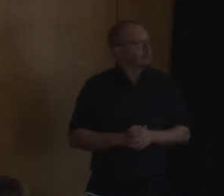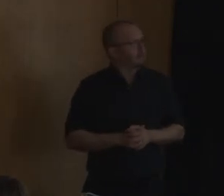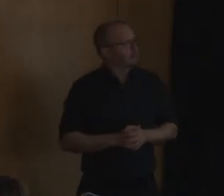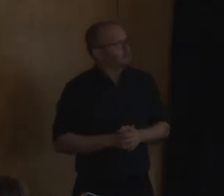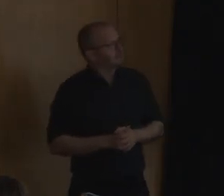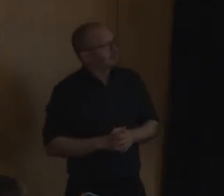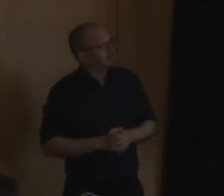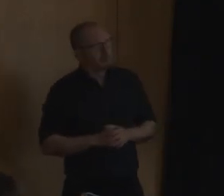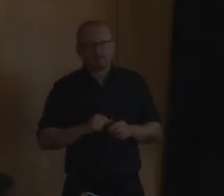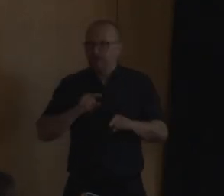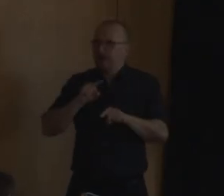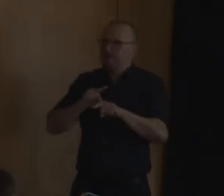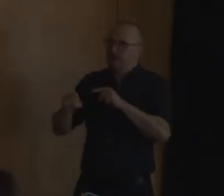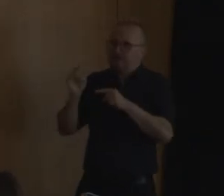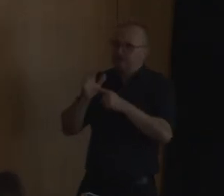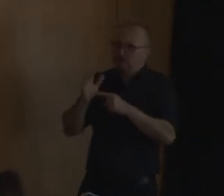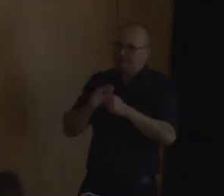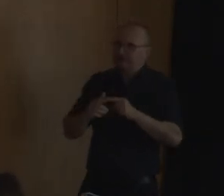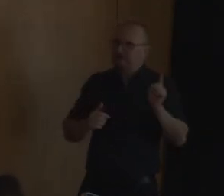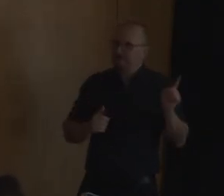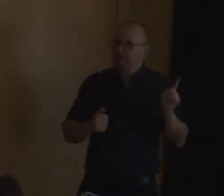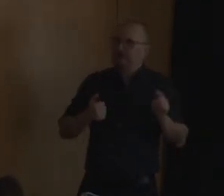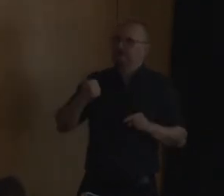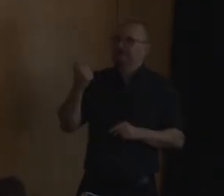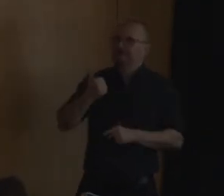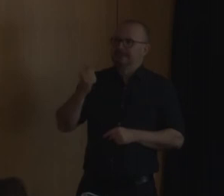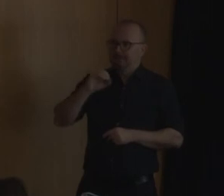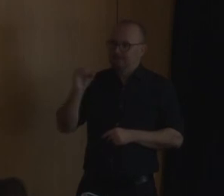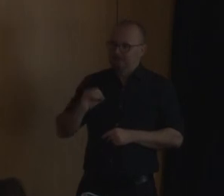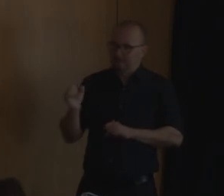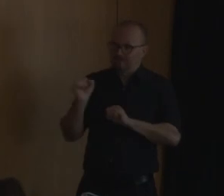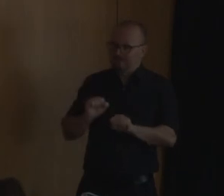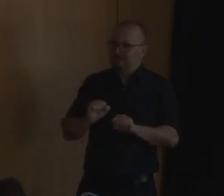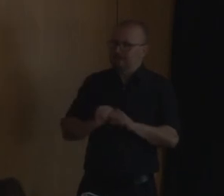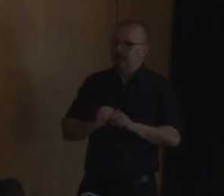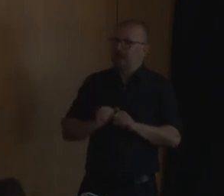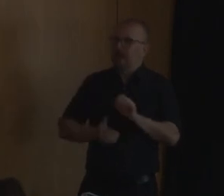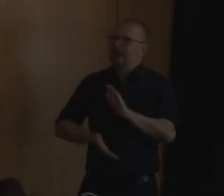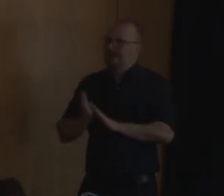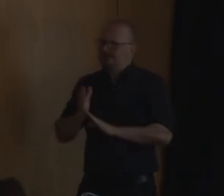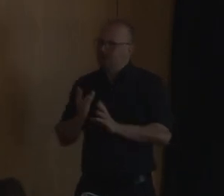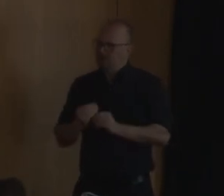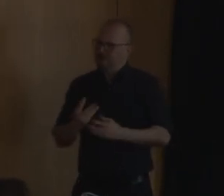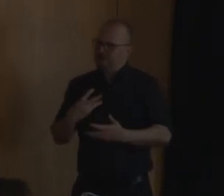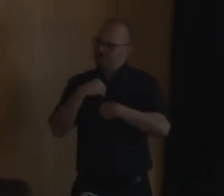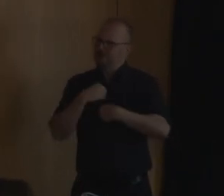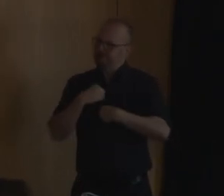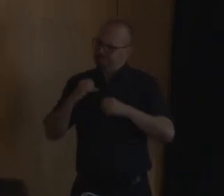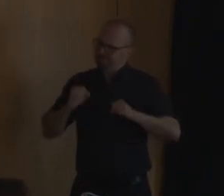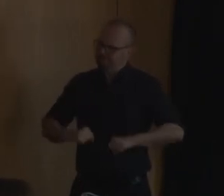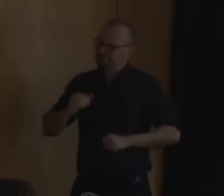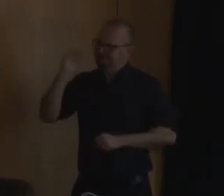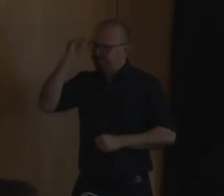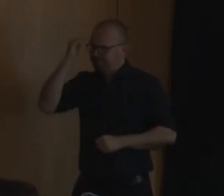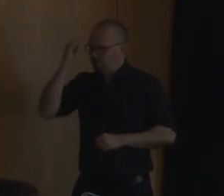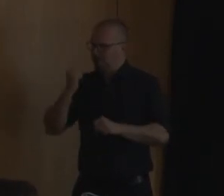importantly, 16% of visitors are leaving inspired to make a change to protect the environment, and that is our ultimate goal.